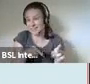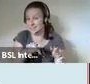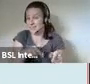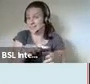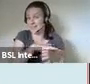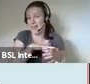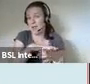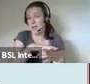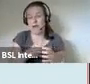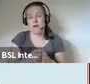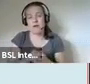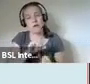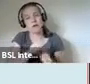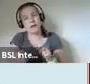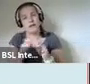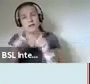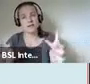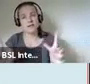please?